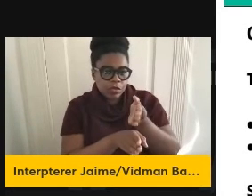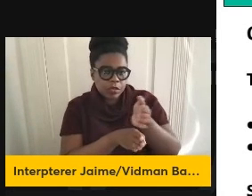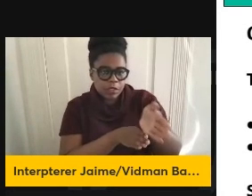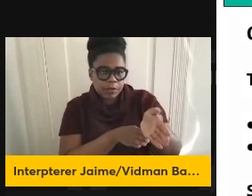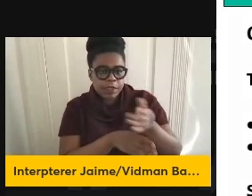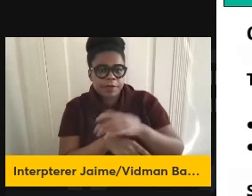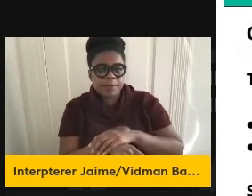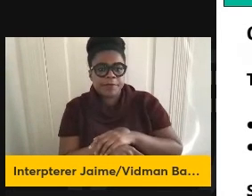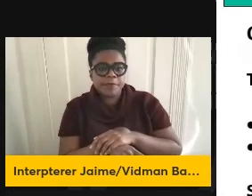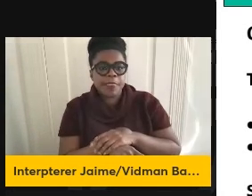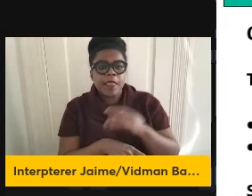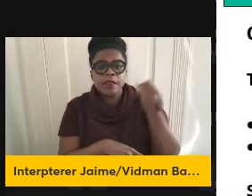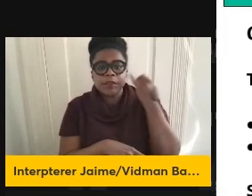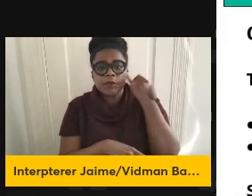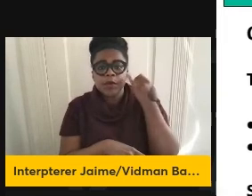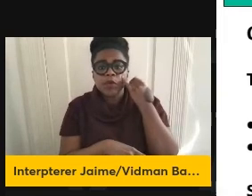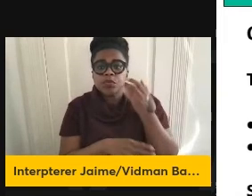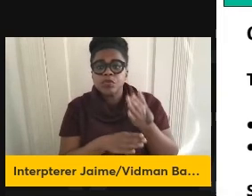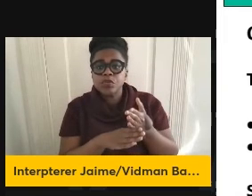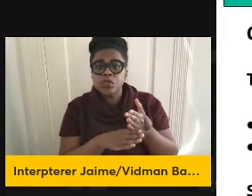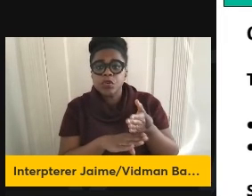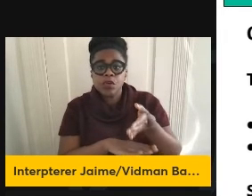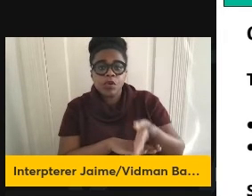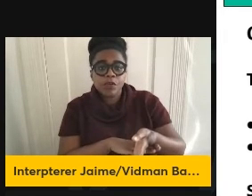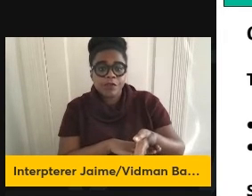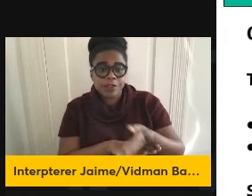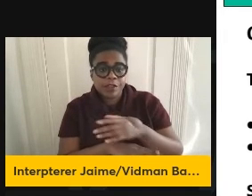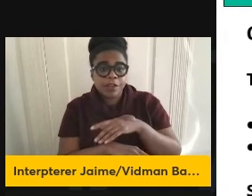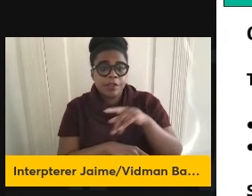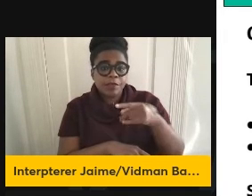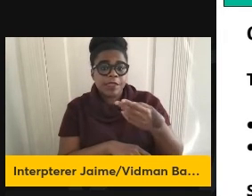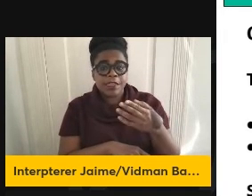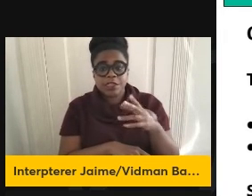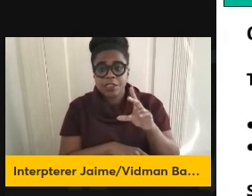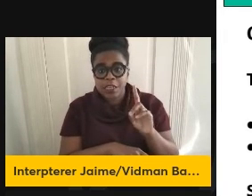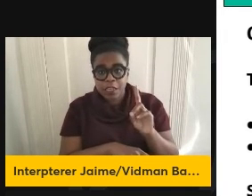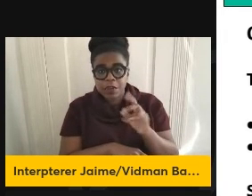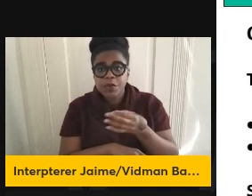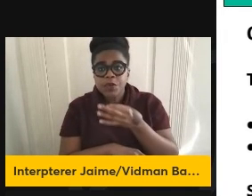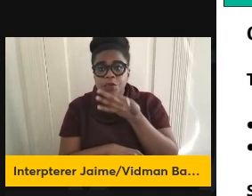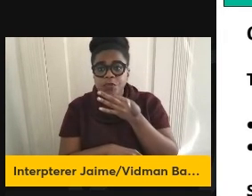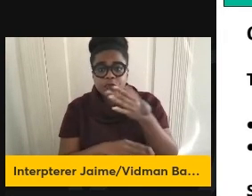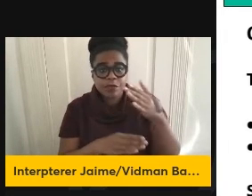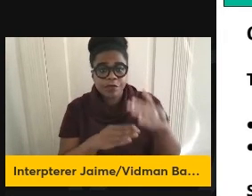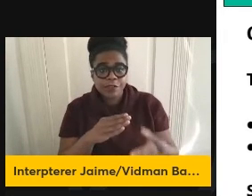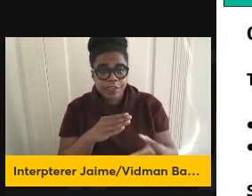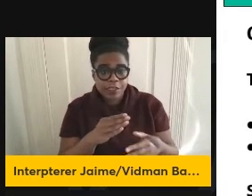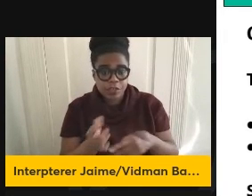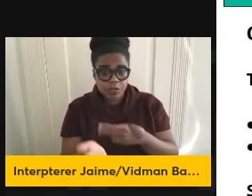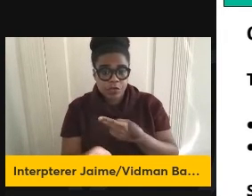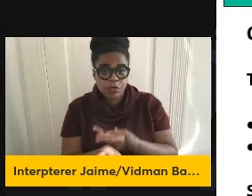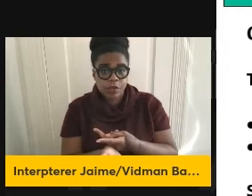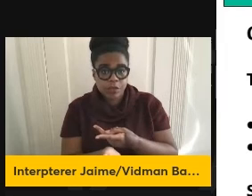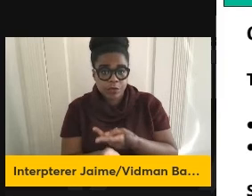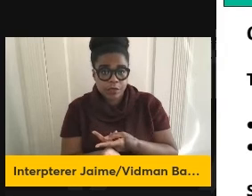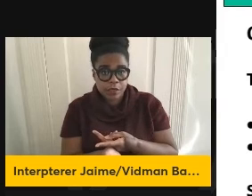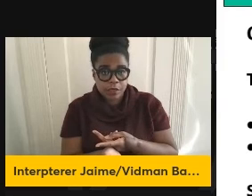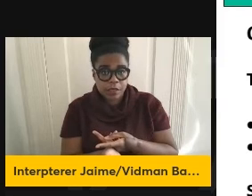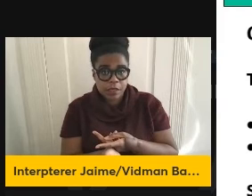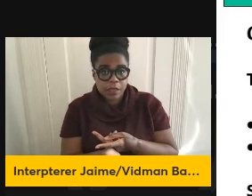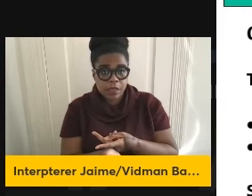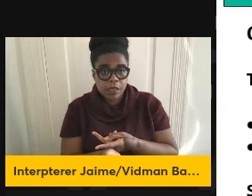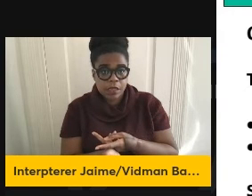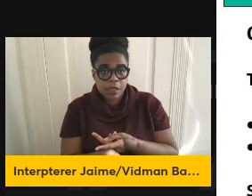If you're a postdoc or if you finished your graduate study or about to finish your graduate study, please note that